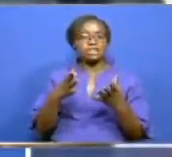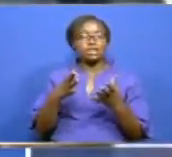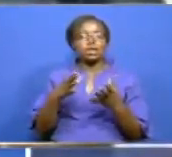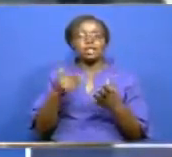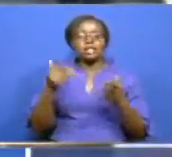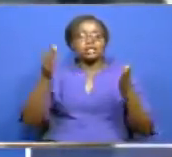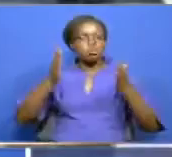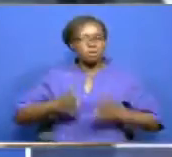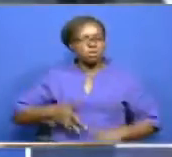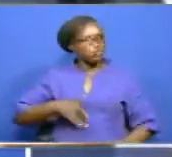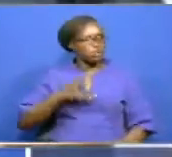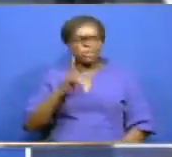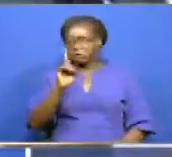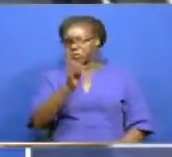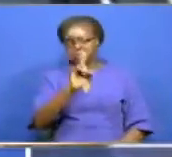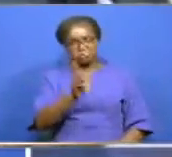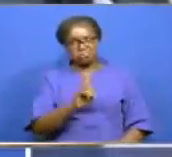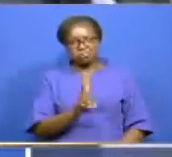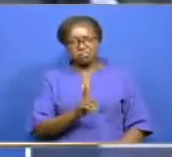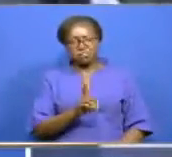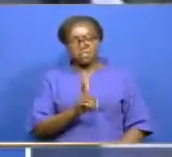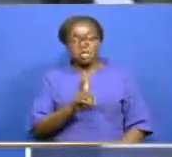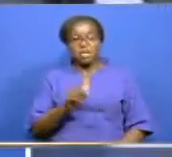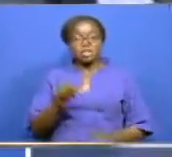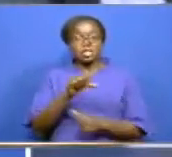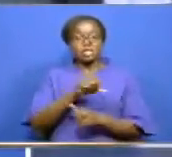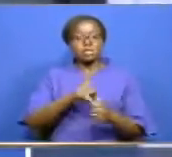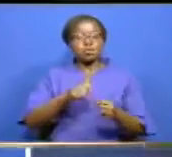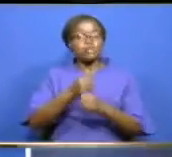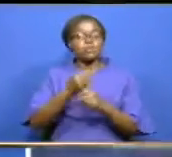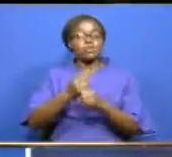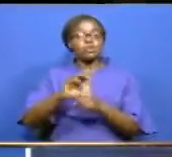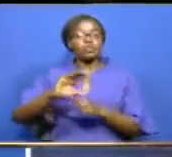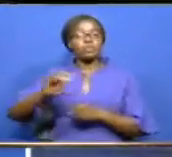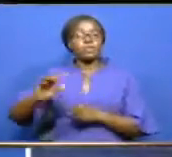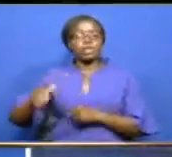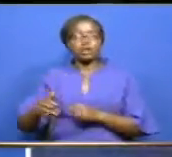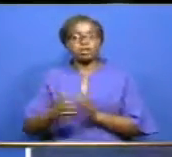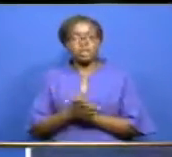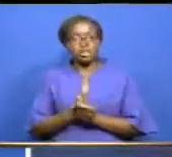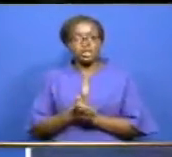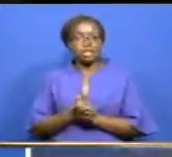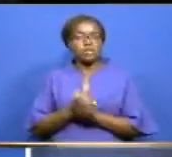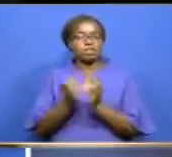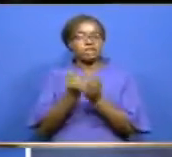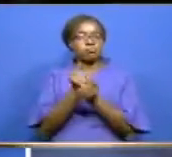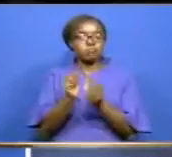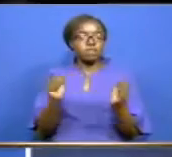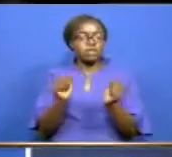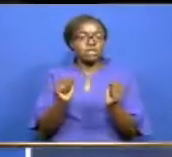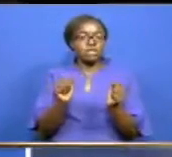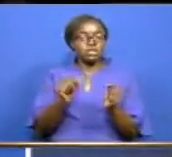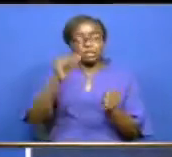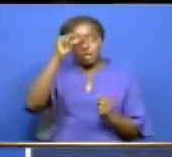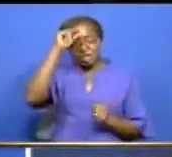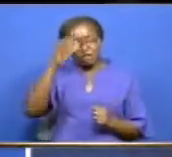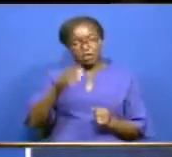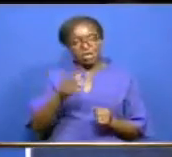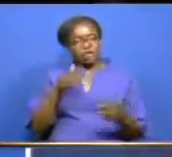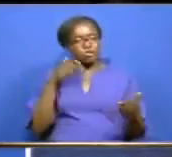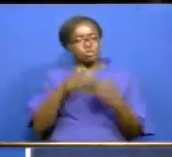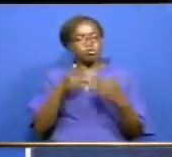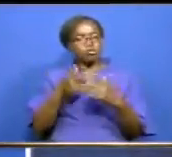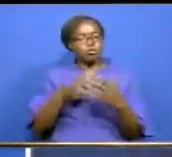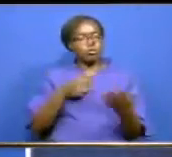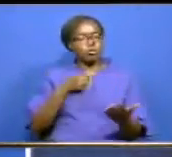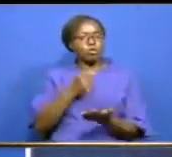personal feelings. It is just about the functioning of the county. Upon his release on bail, the Migori governor, who has been barred from office,